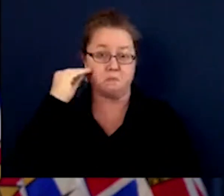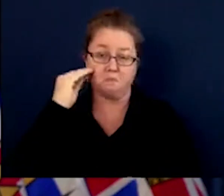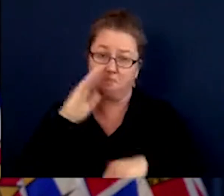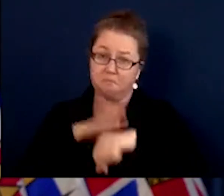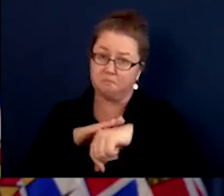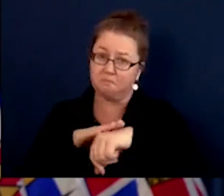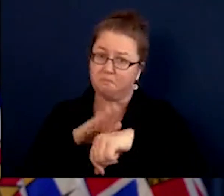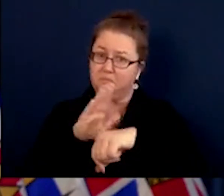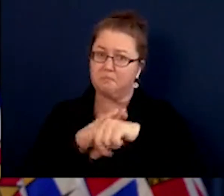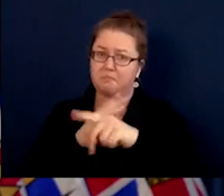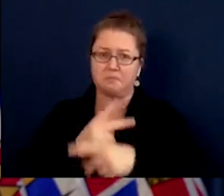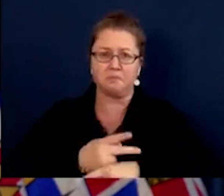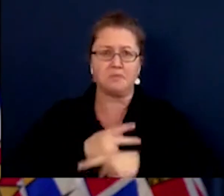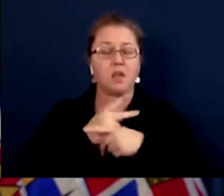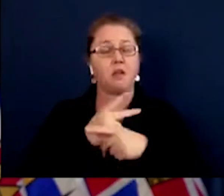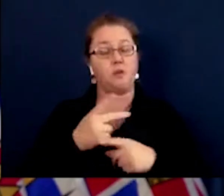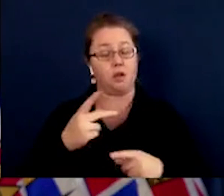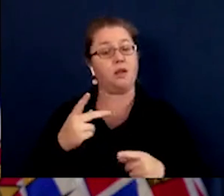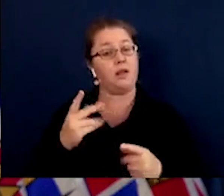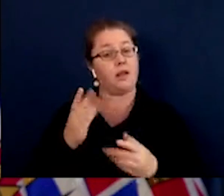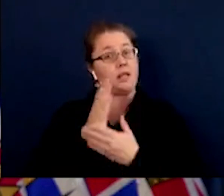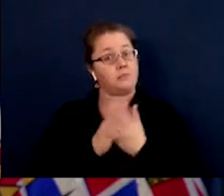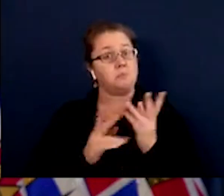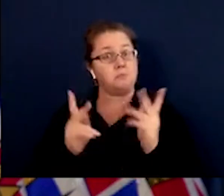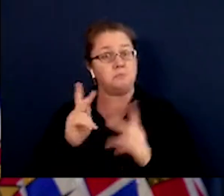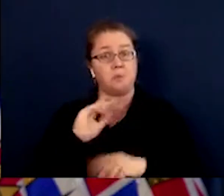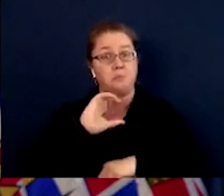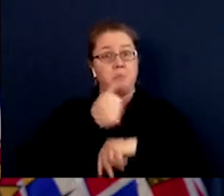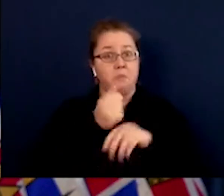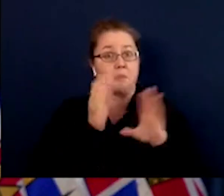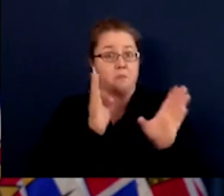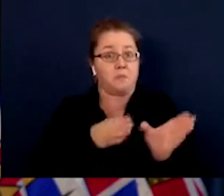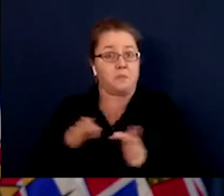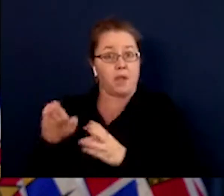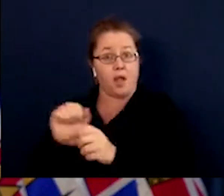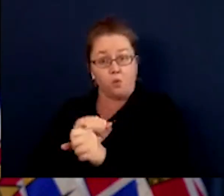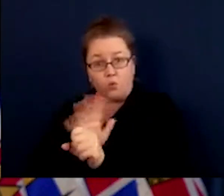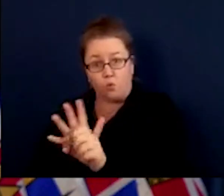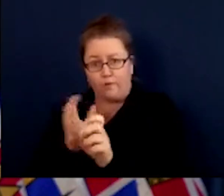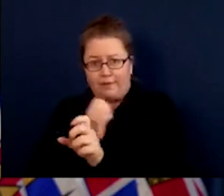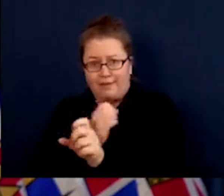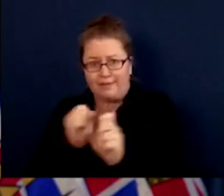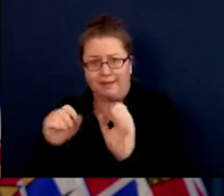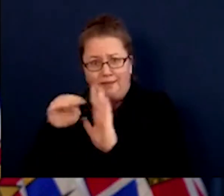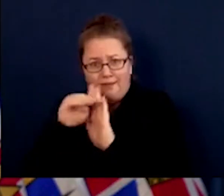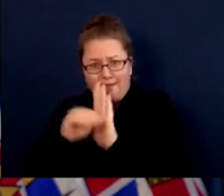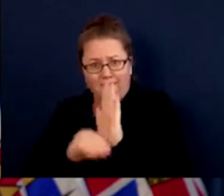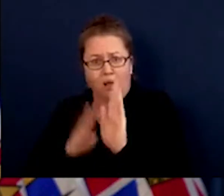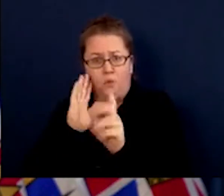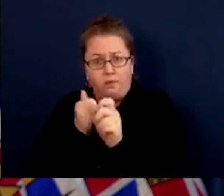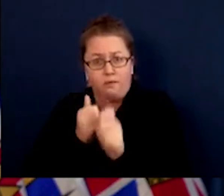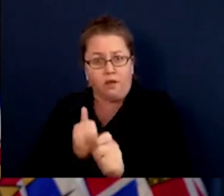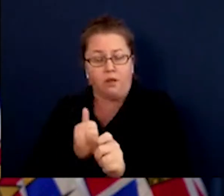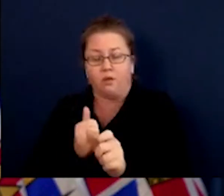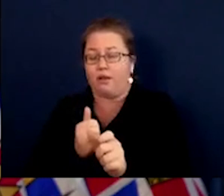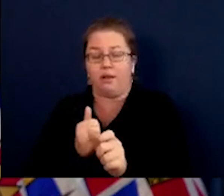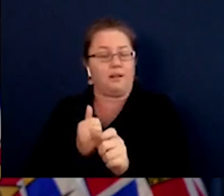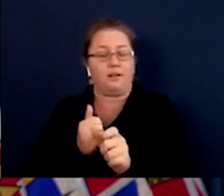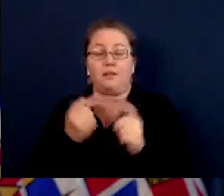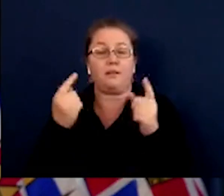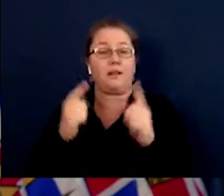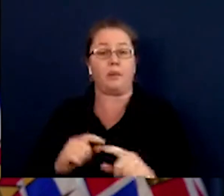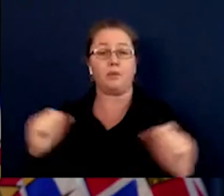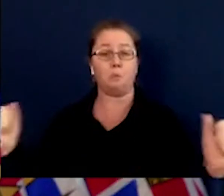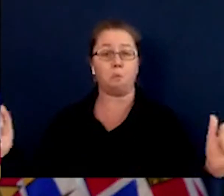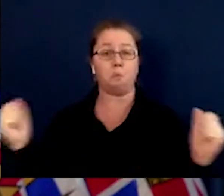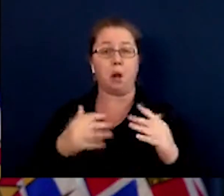their COVID-19 safety plans for social gatherings, particularly ones like weddings and funerals. And that is a challenge that we